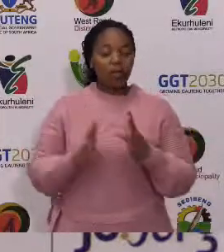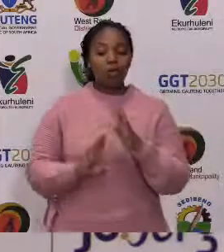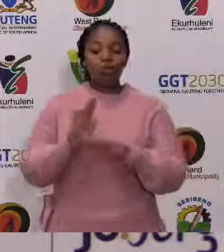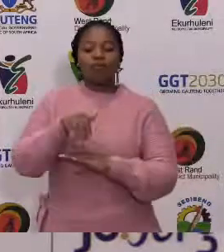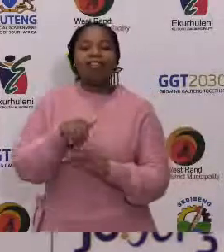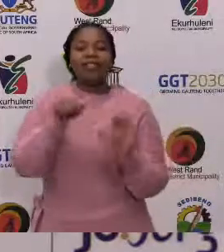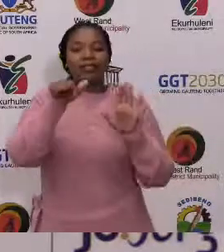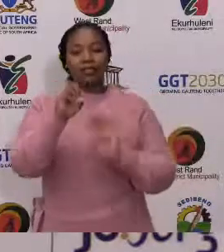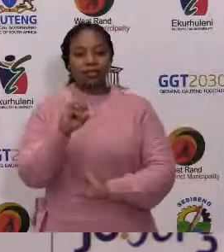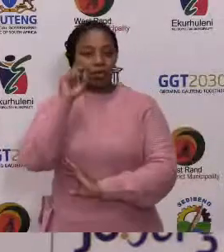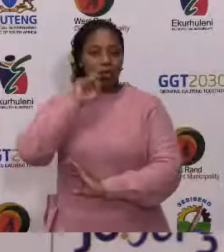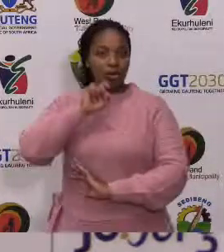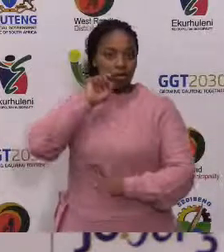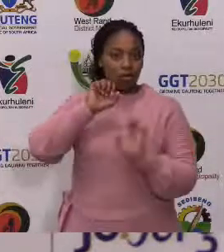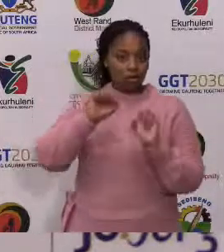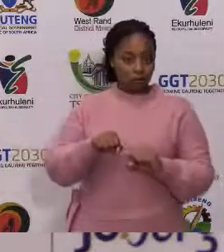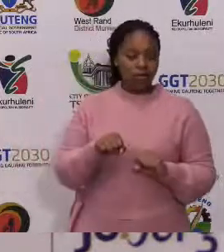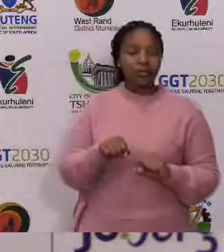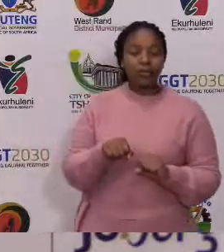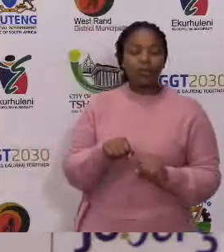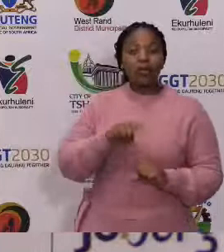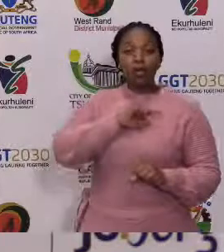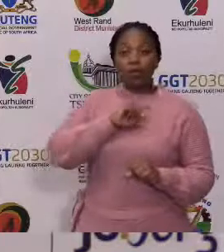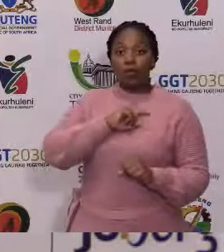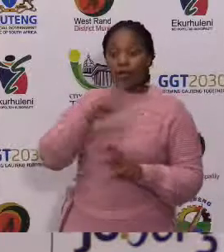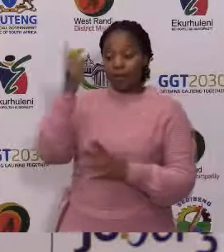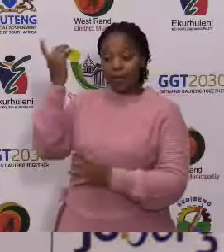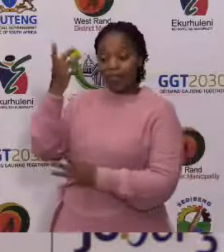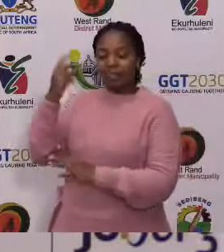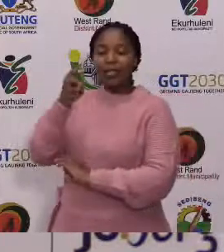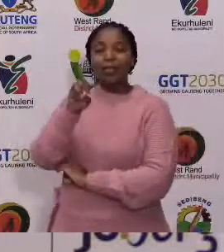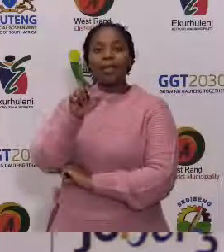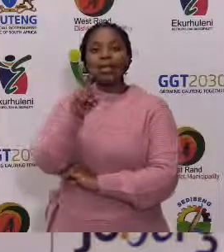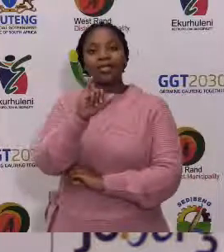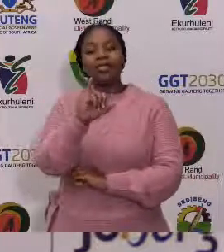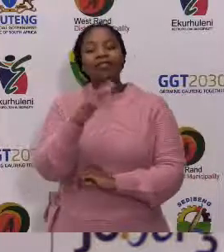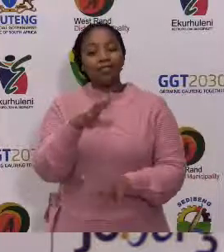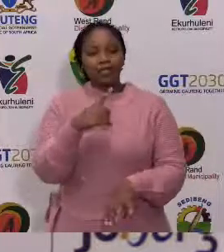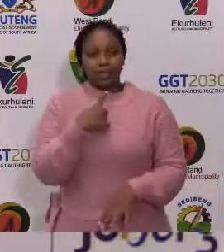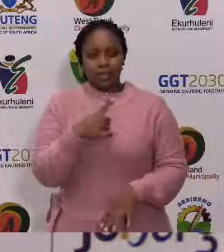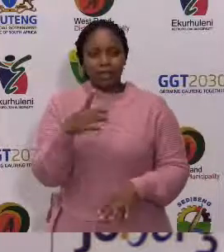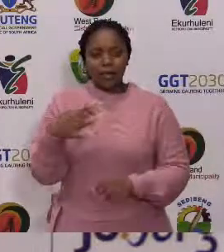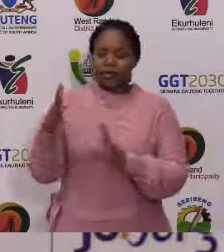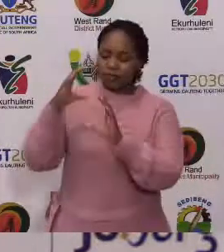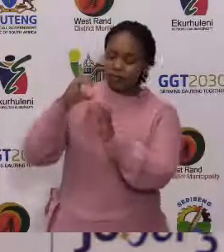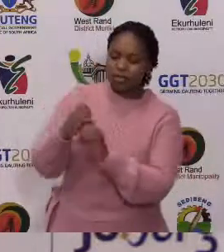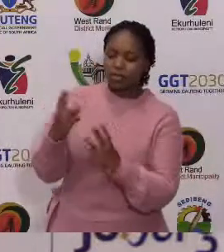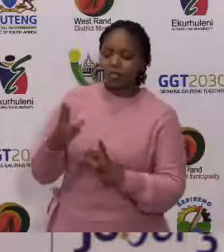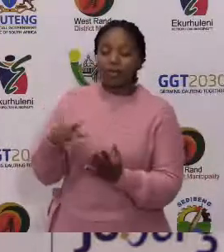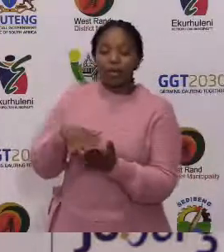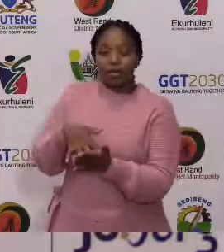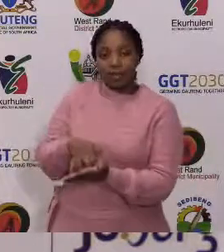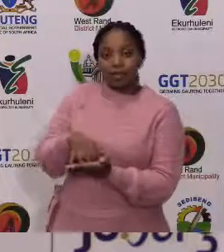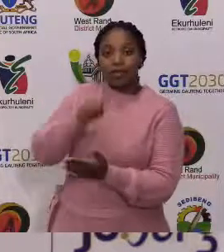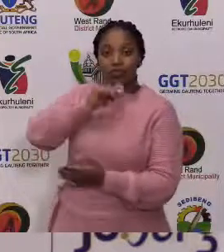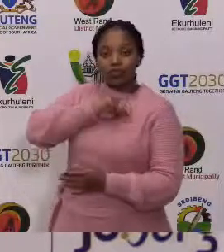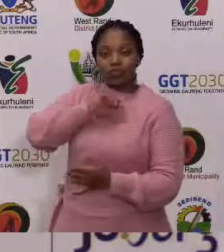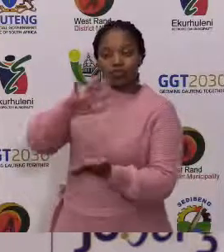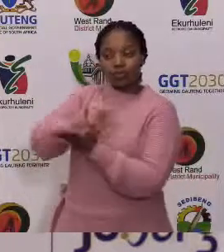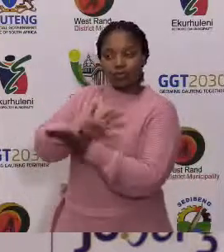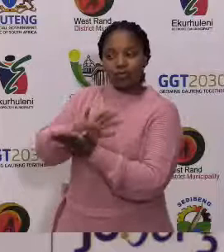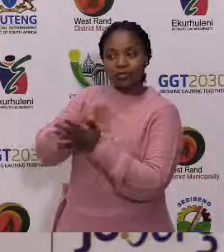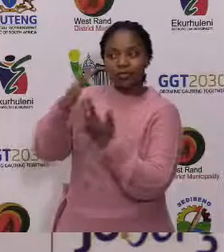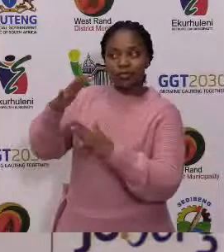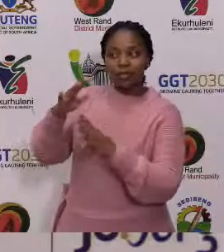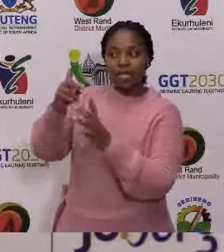years and older. As Professor Maji said, we really need to be focusing on those that are vulnerable, and we are grateful for the insights they give us